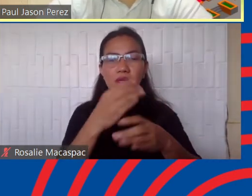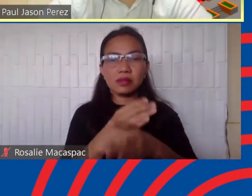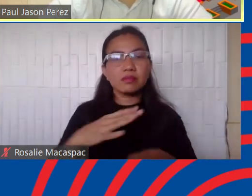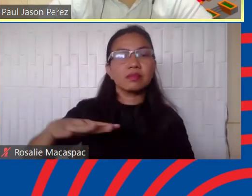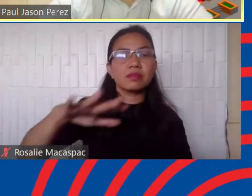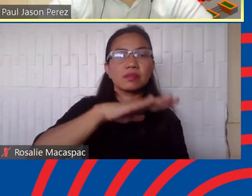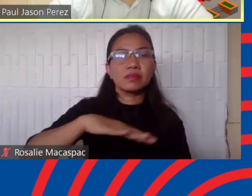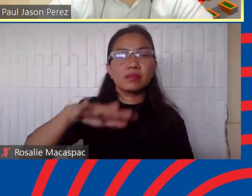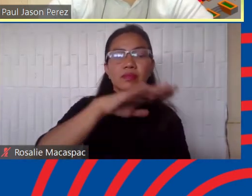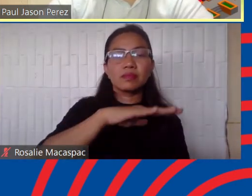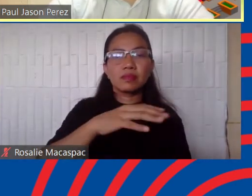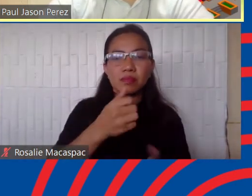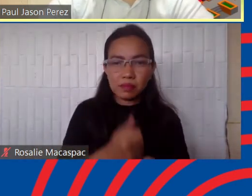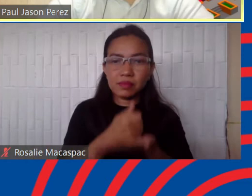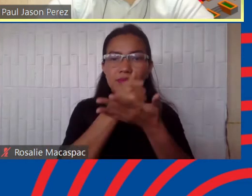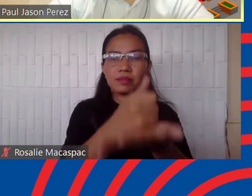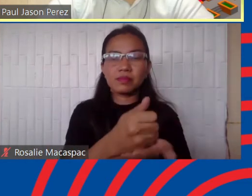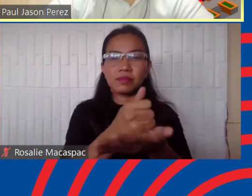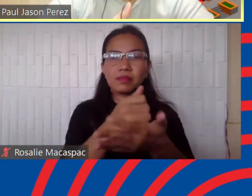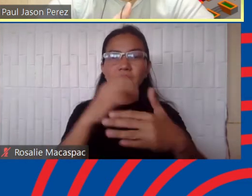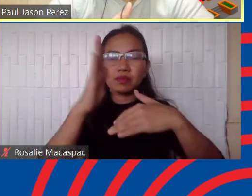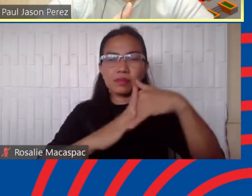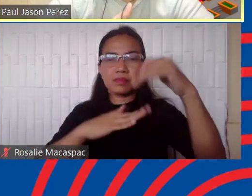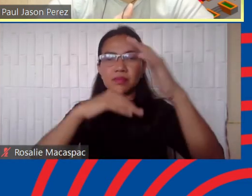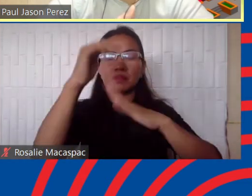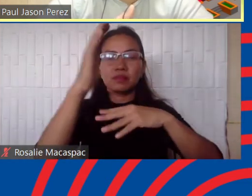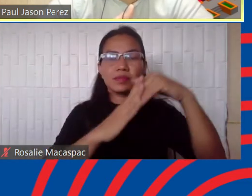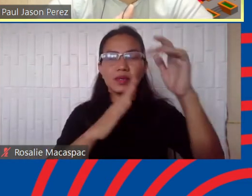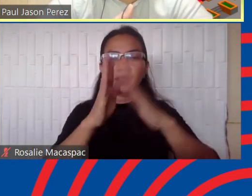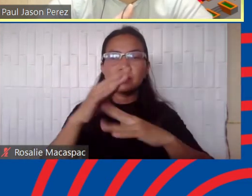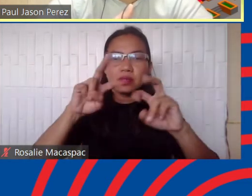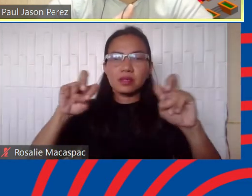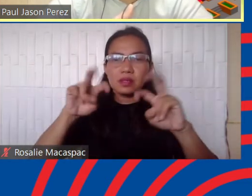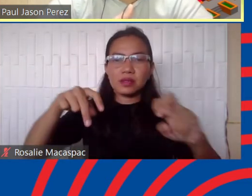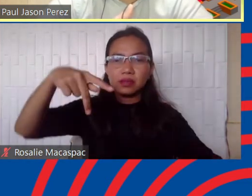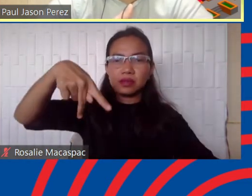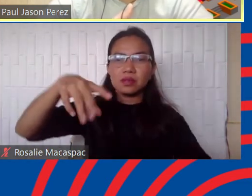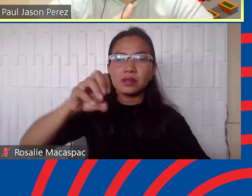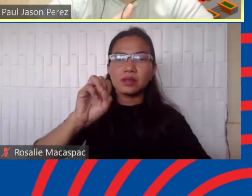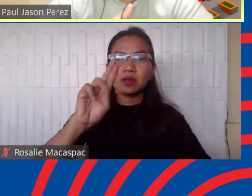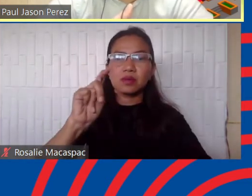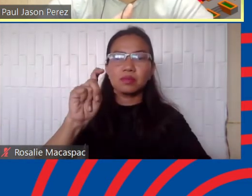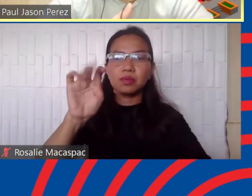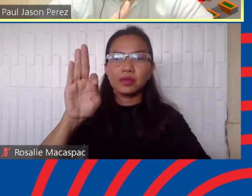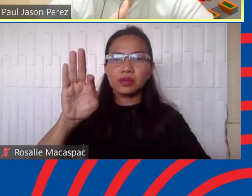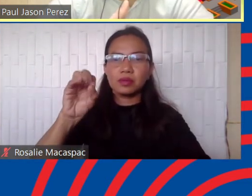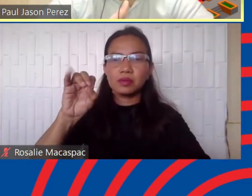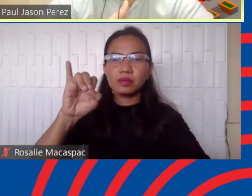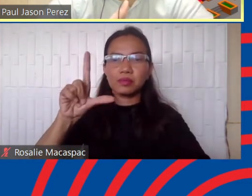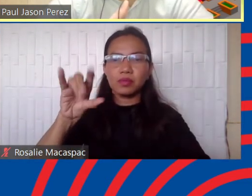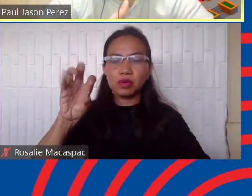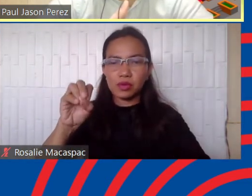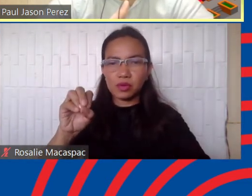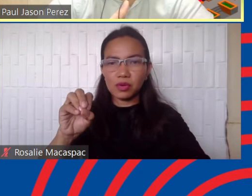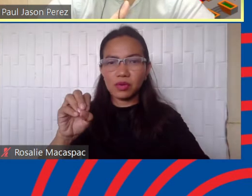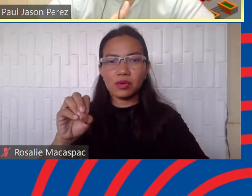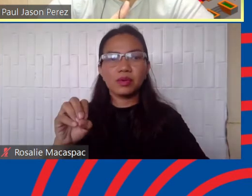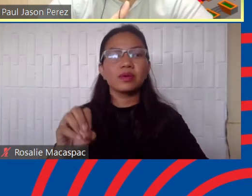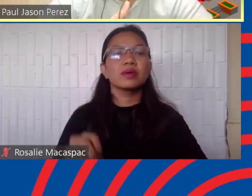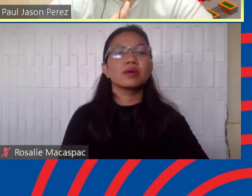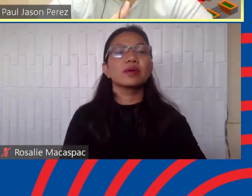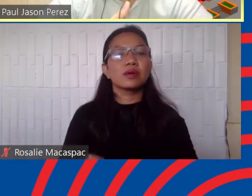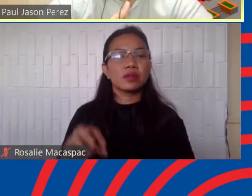will help build their research portfolio. And then also, as I mentioned, yung RDM service